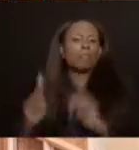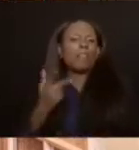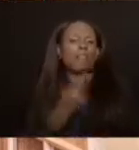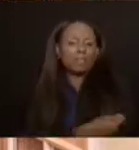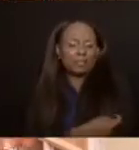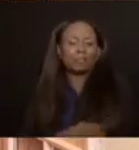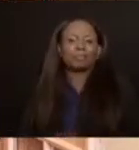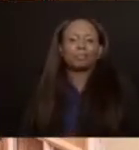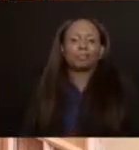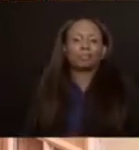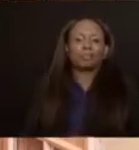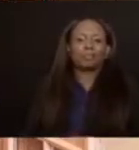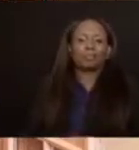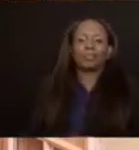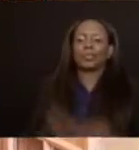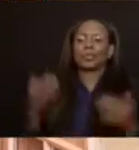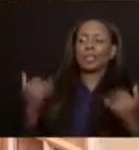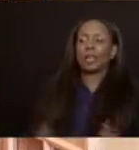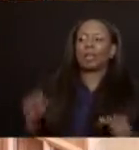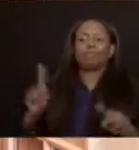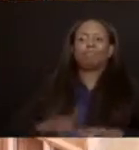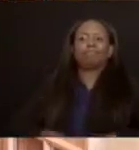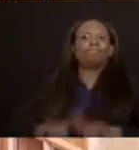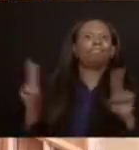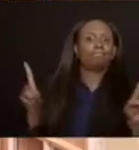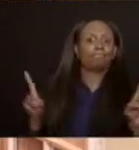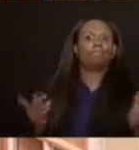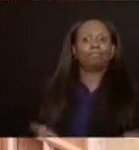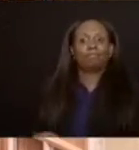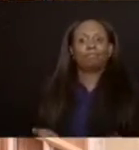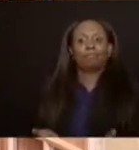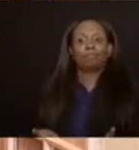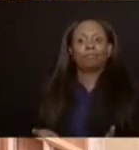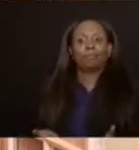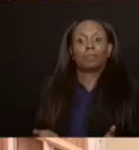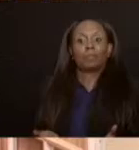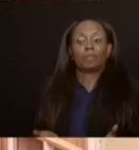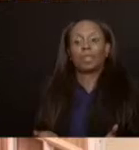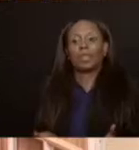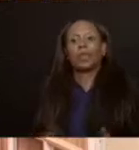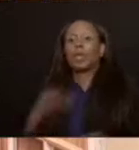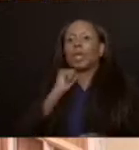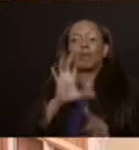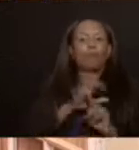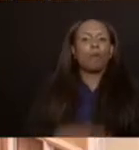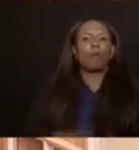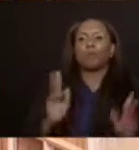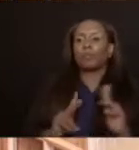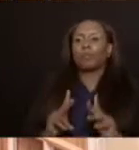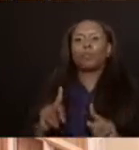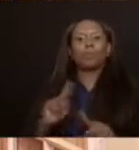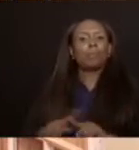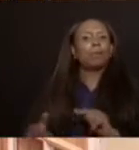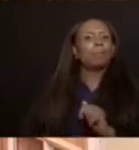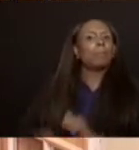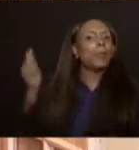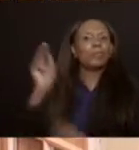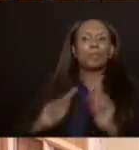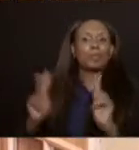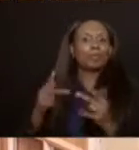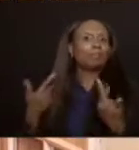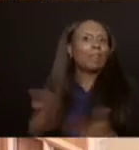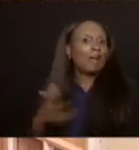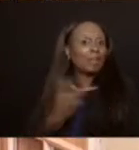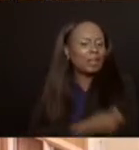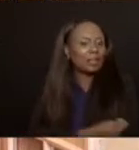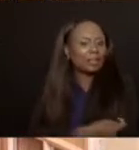population has a completely different ring than mandating in a population where the majority is not vaccinated. So